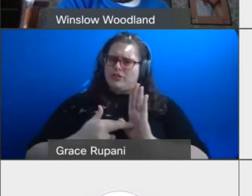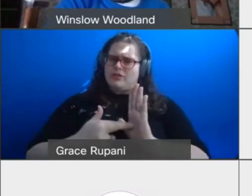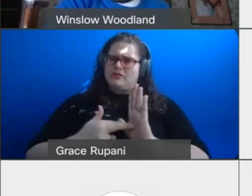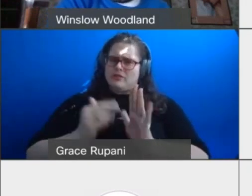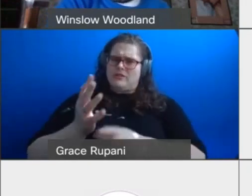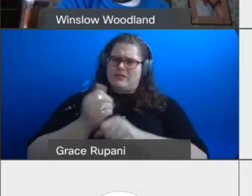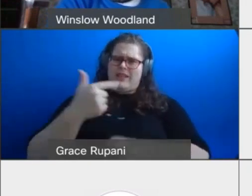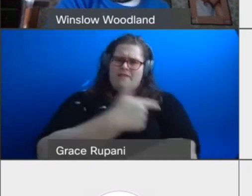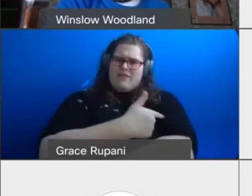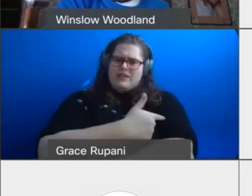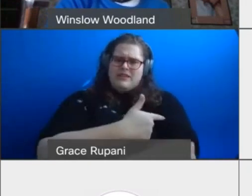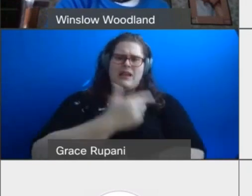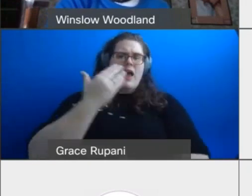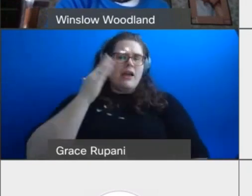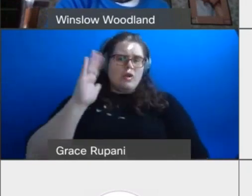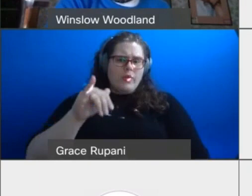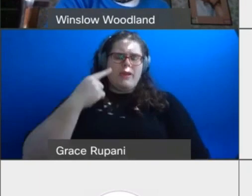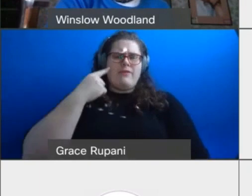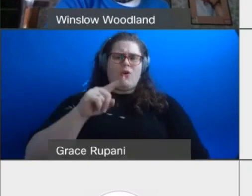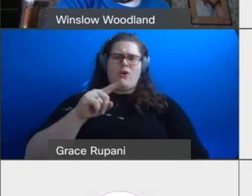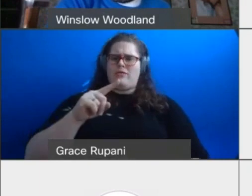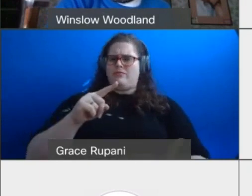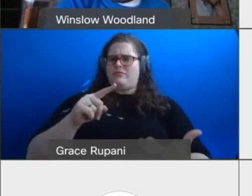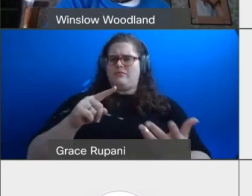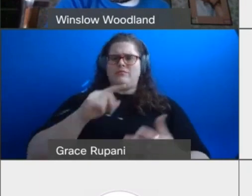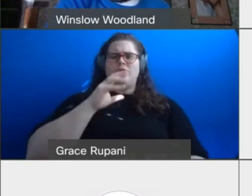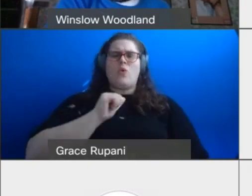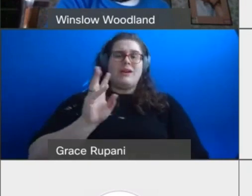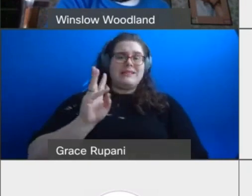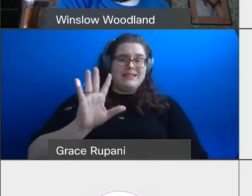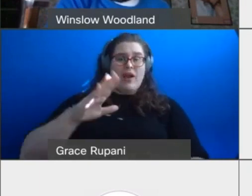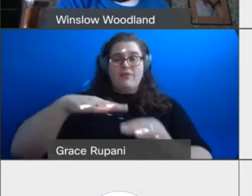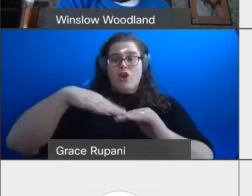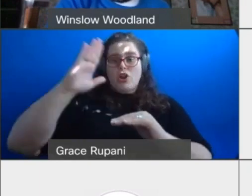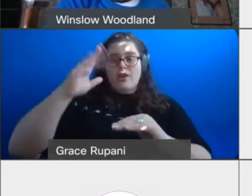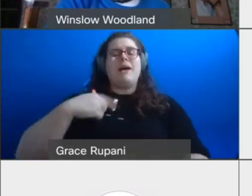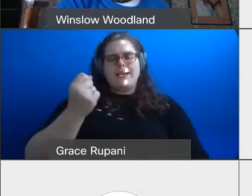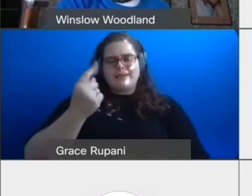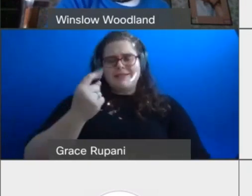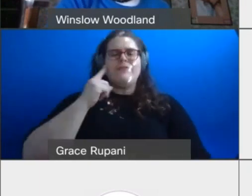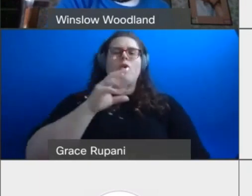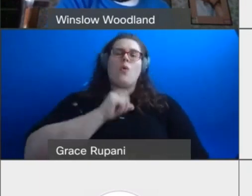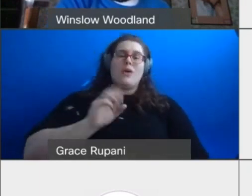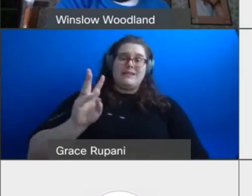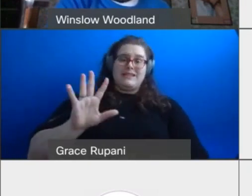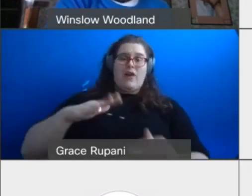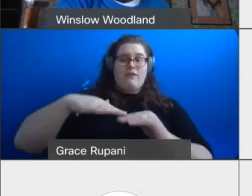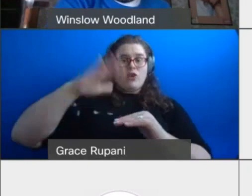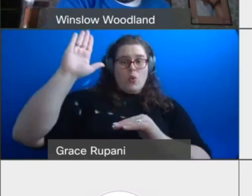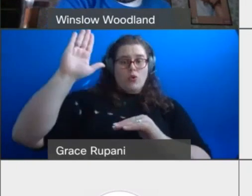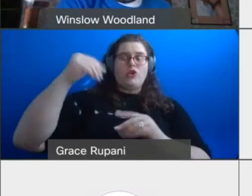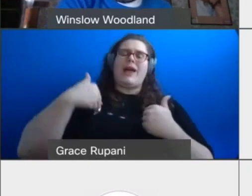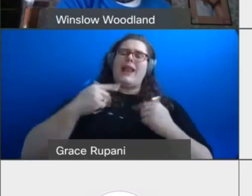older, there was this. I understand that for people 65 and older, there was a limitation on